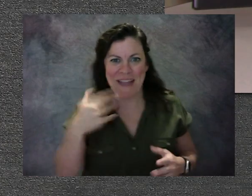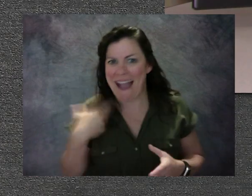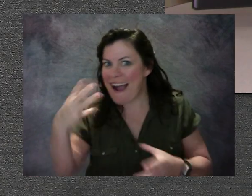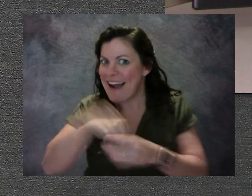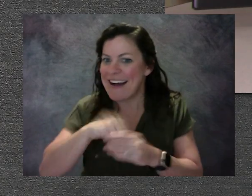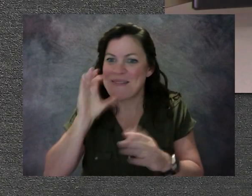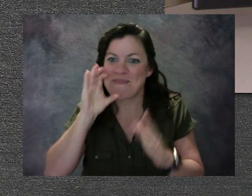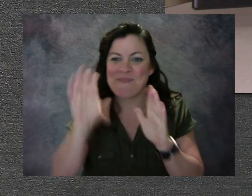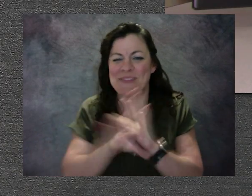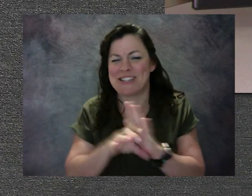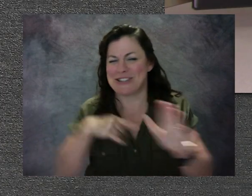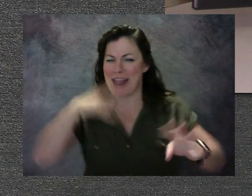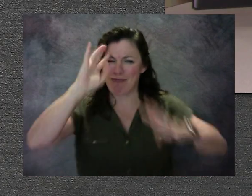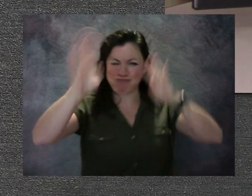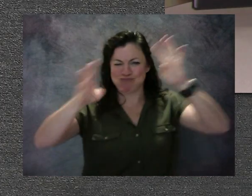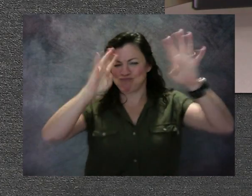one.